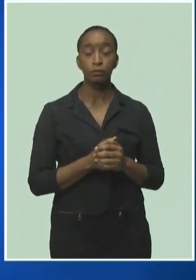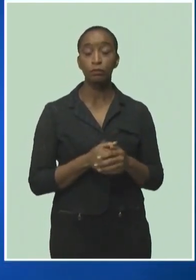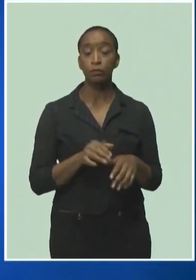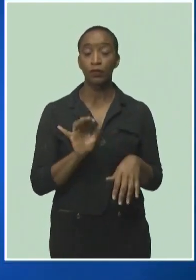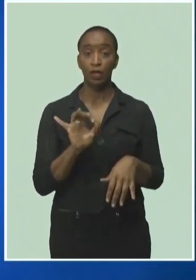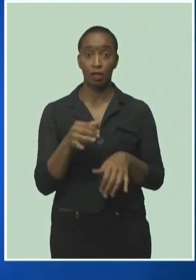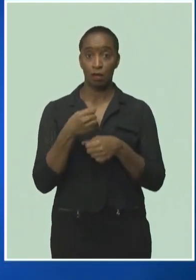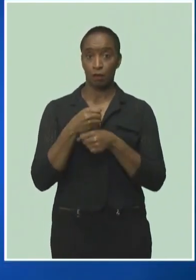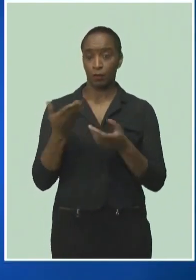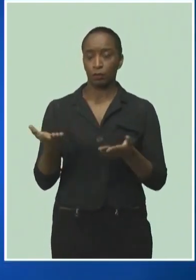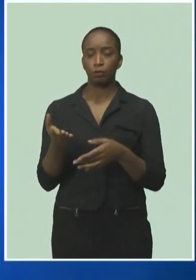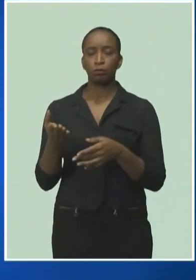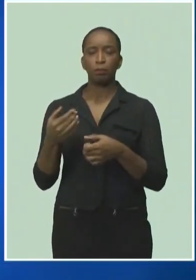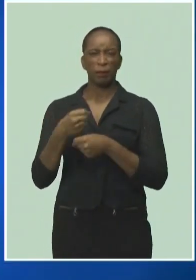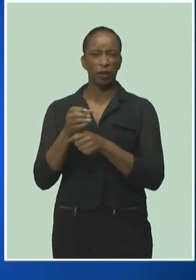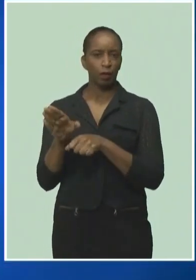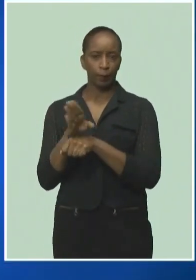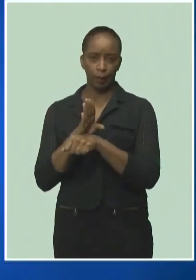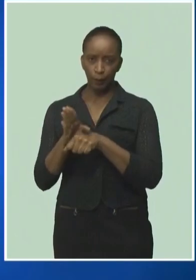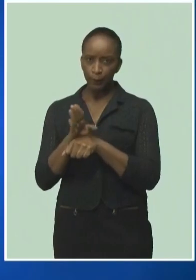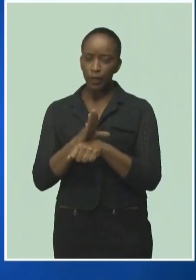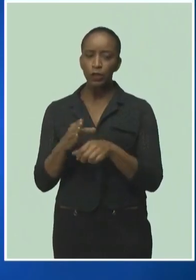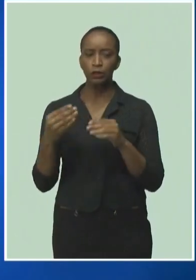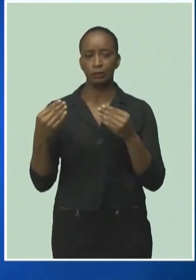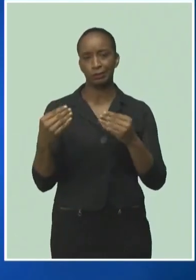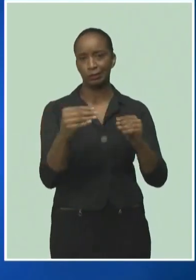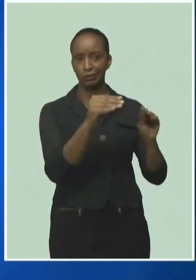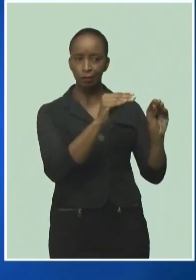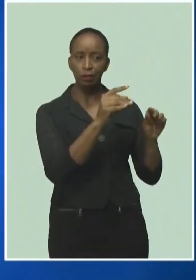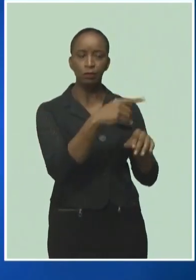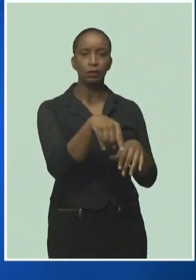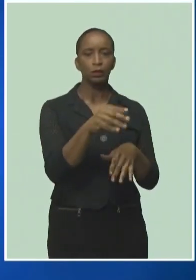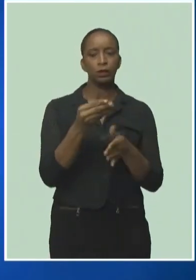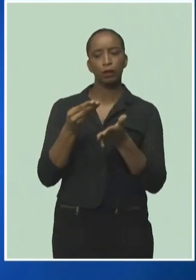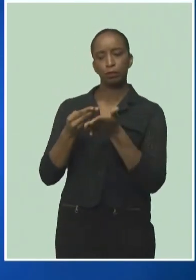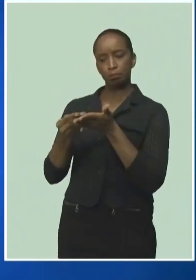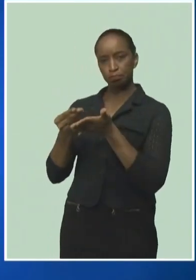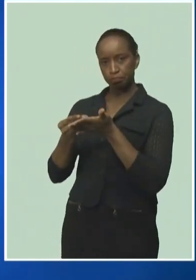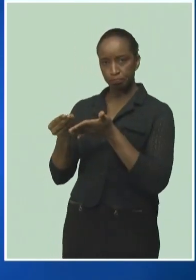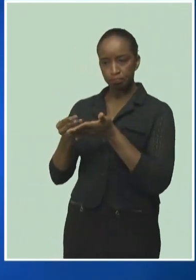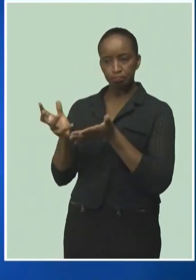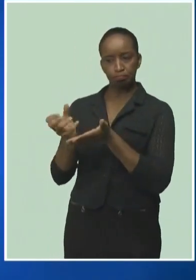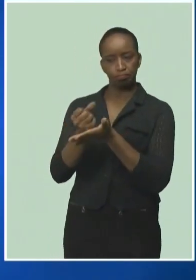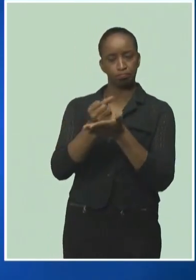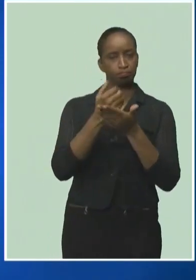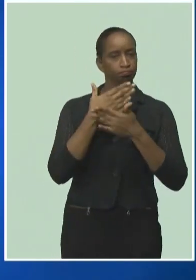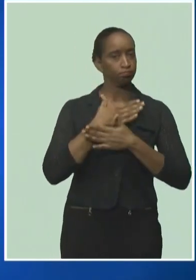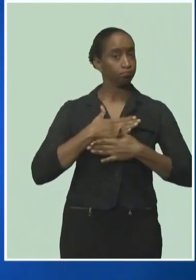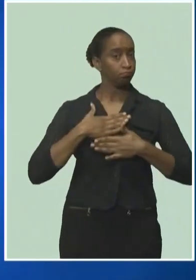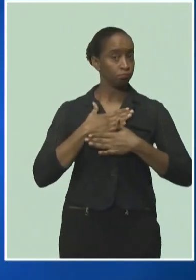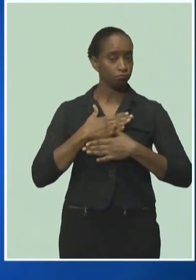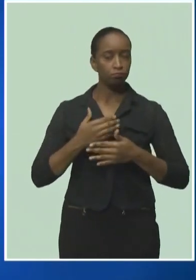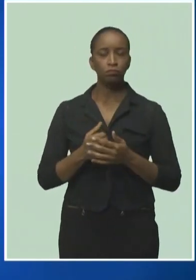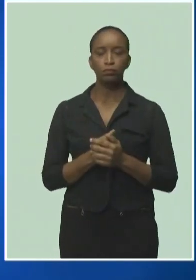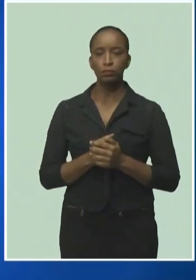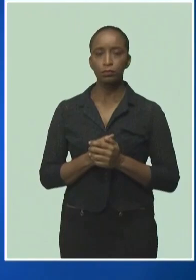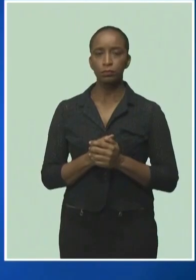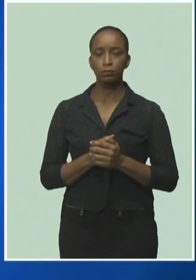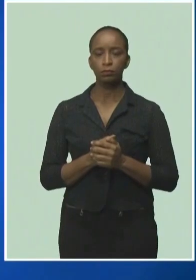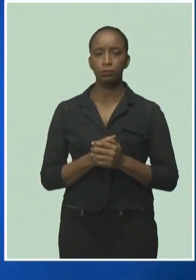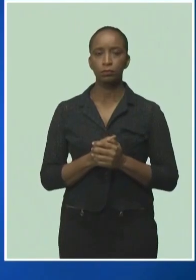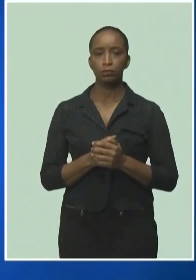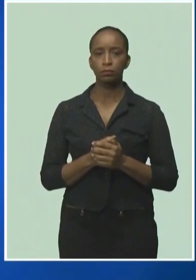already performing above expectations in the trade. Under the guidance